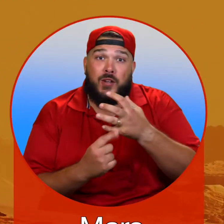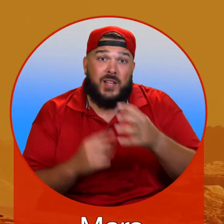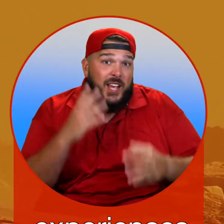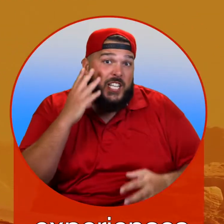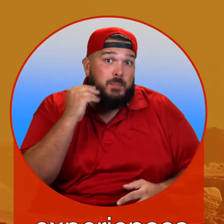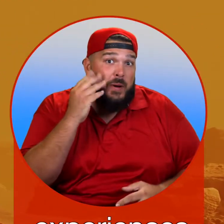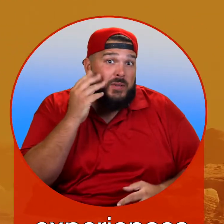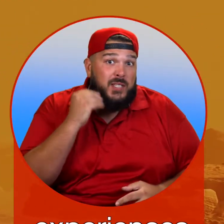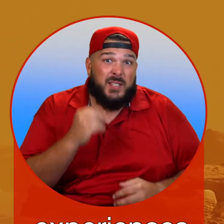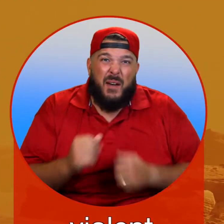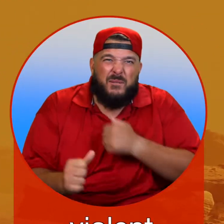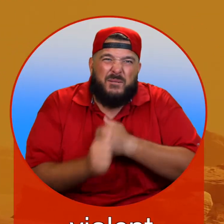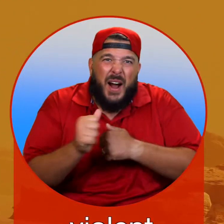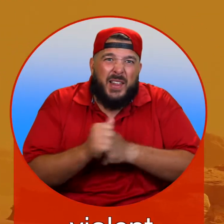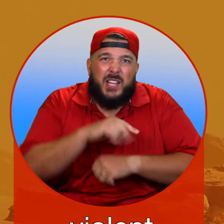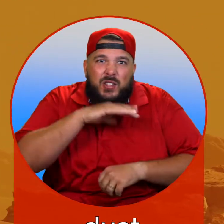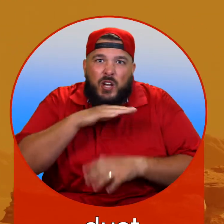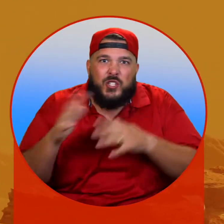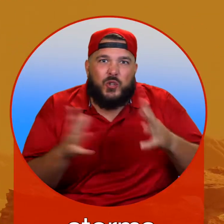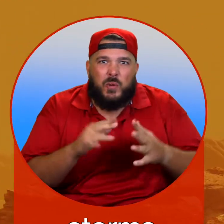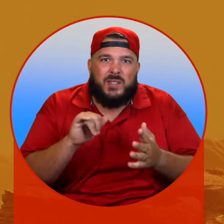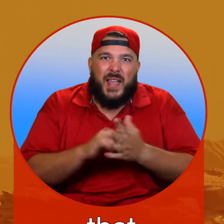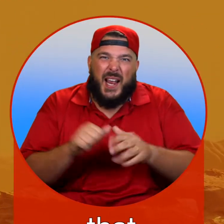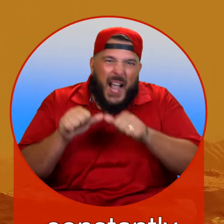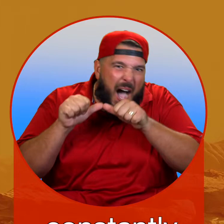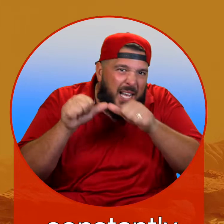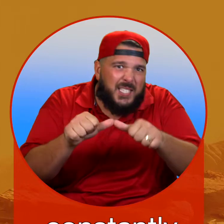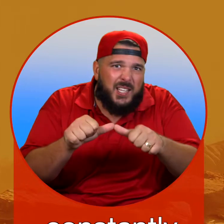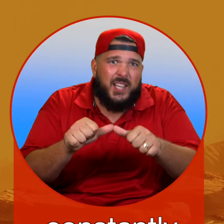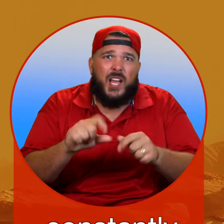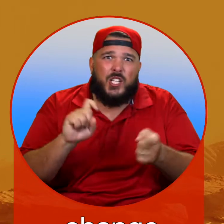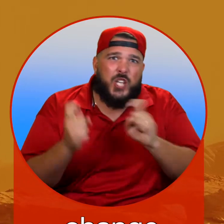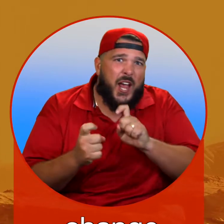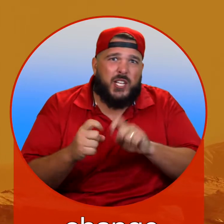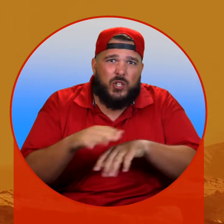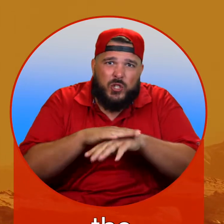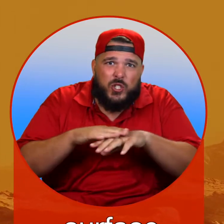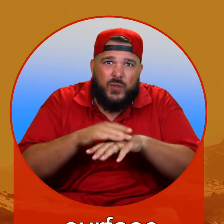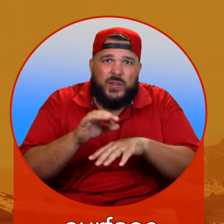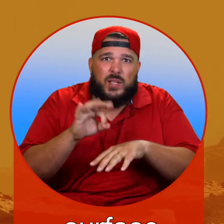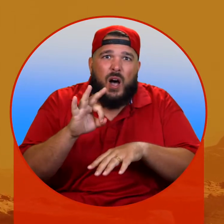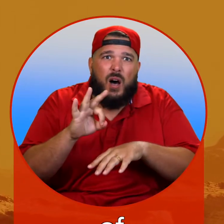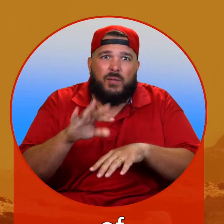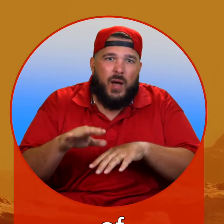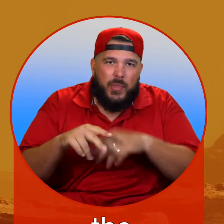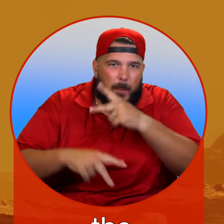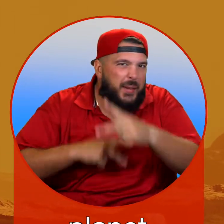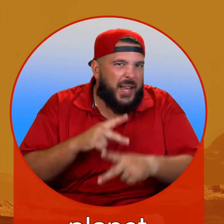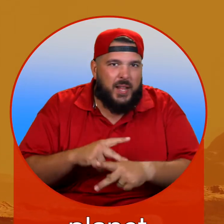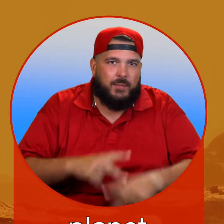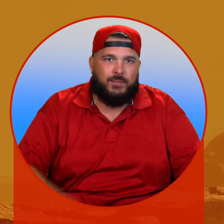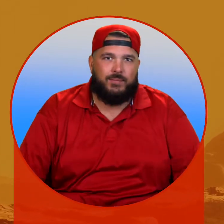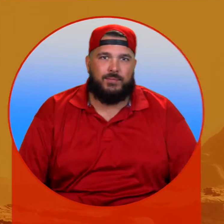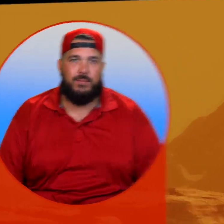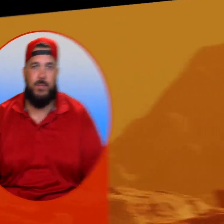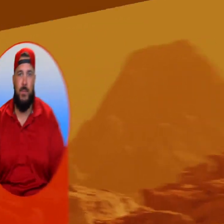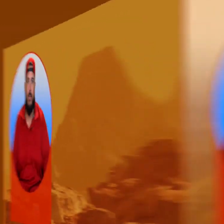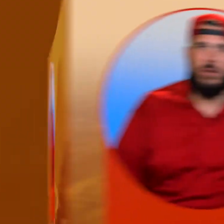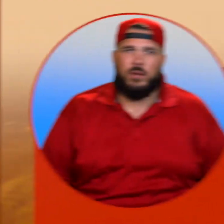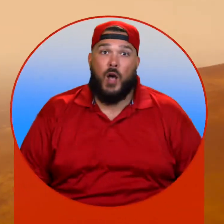Mars experiences violent dust storms that constantly change the surface of the planet.